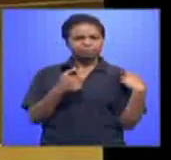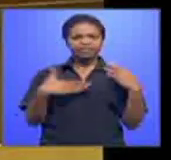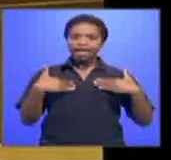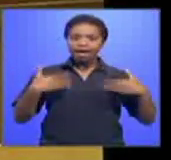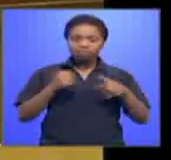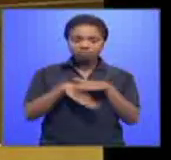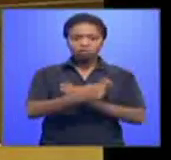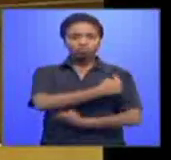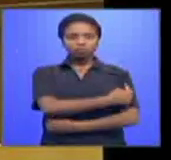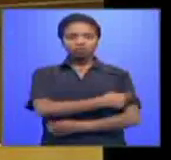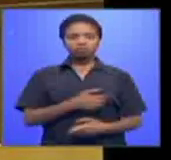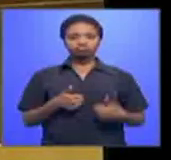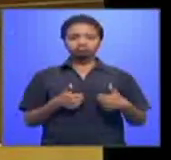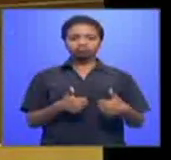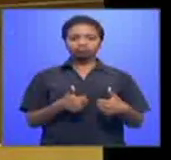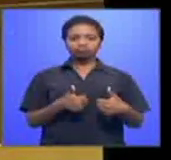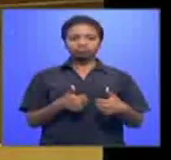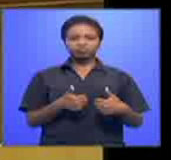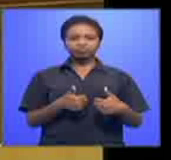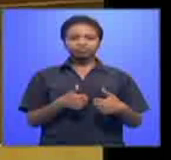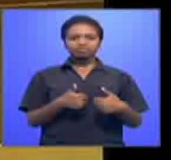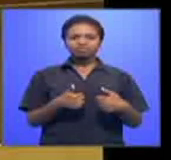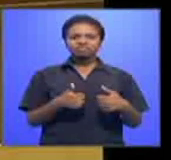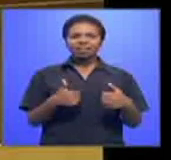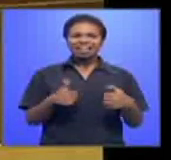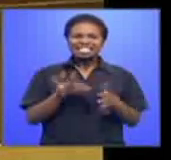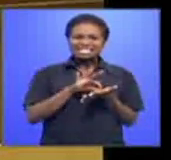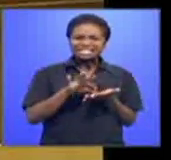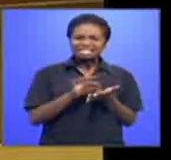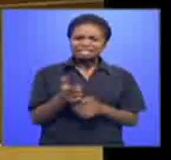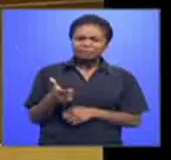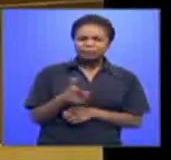healthcare, recreation, and a clean environment.